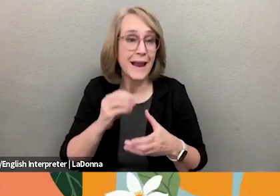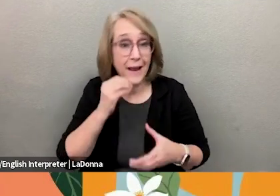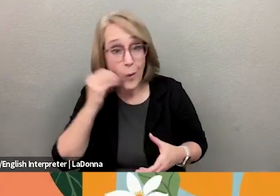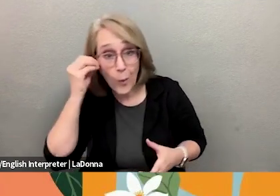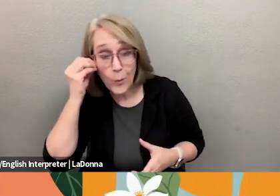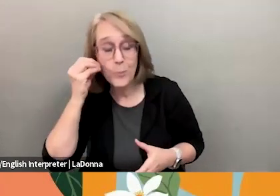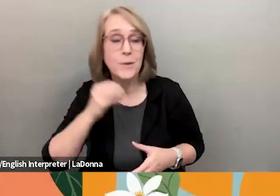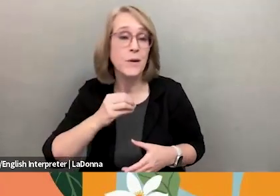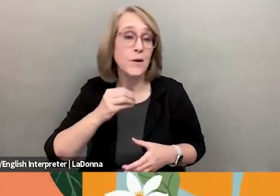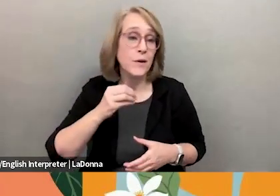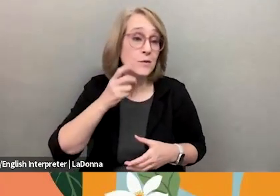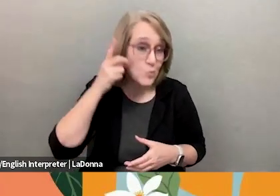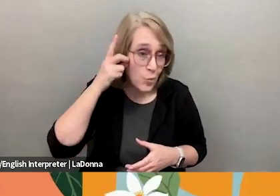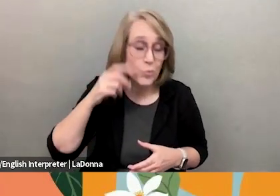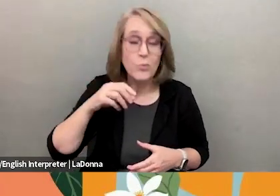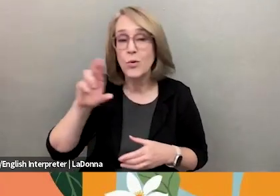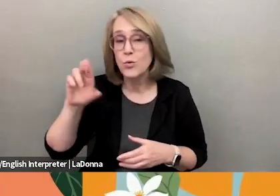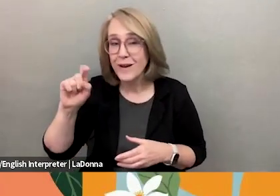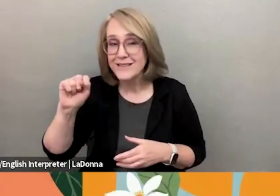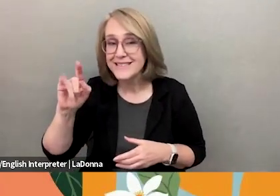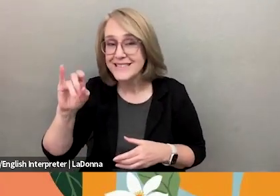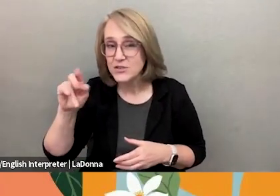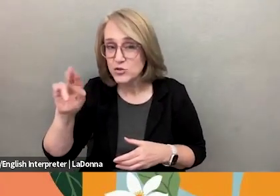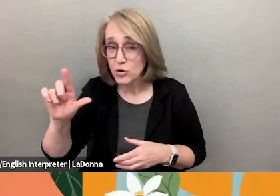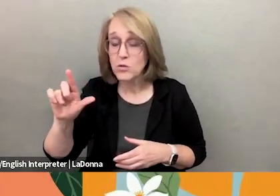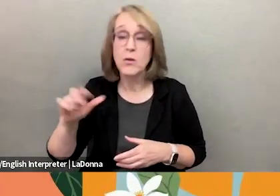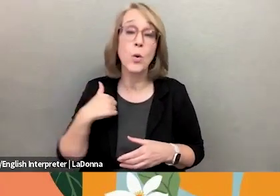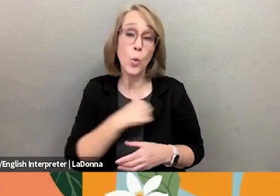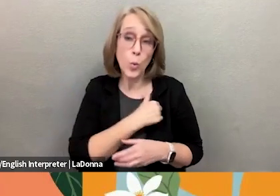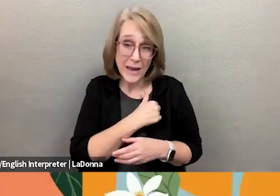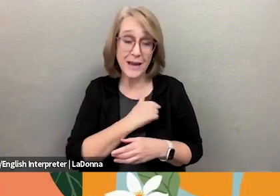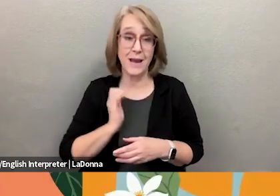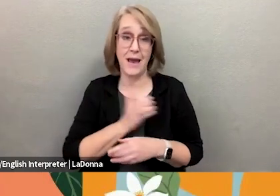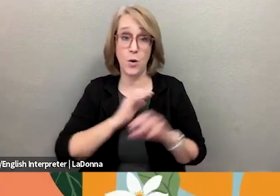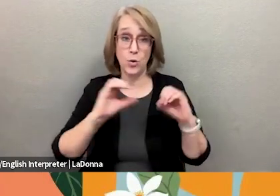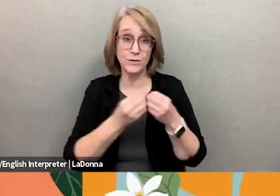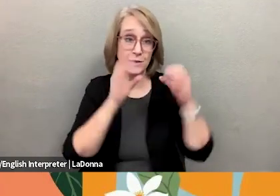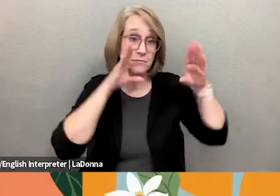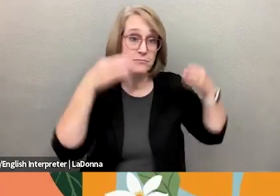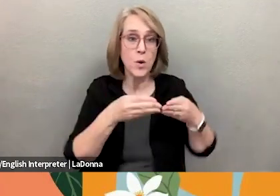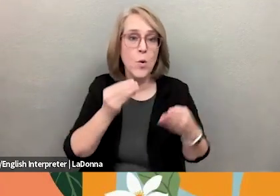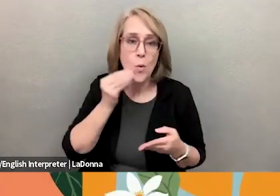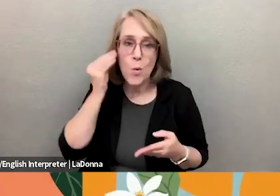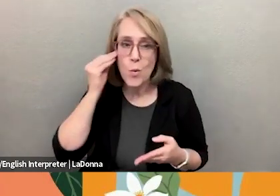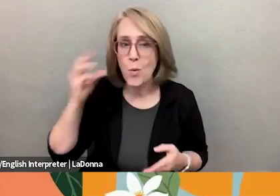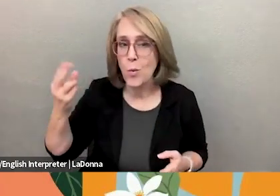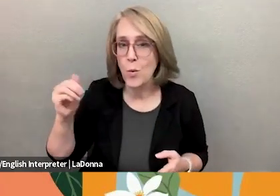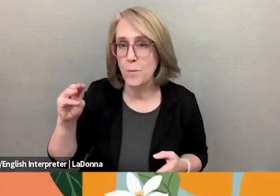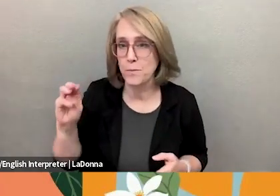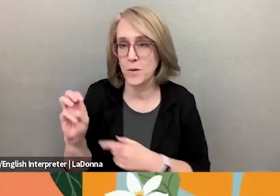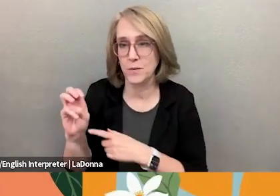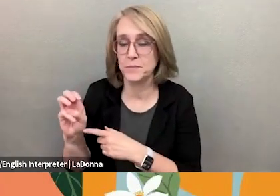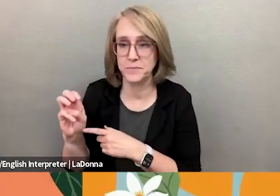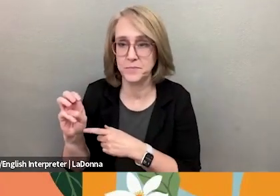nursing homes. For NDWA, we really focus on the home because the home has been a place where they've been under regulation and